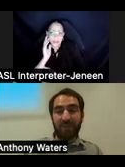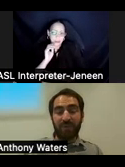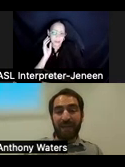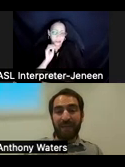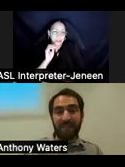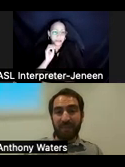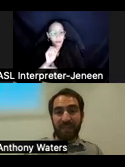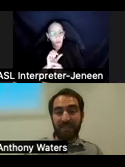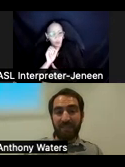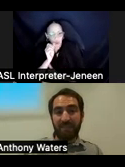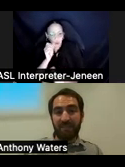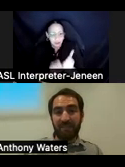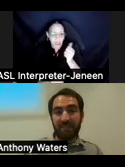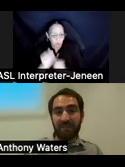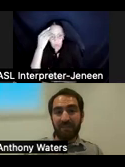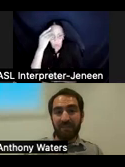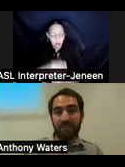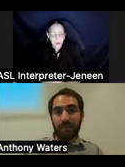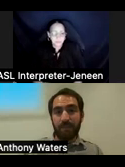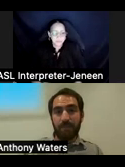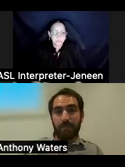thoughts or who die by suicide?